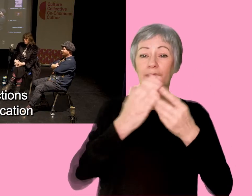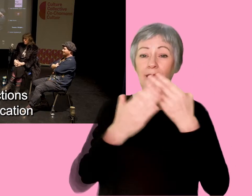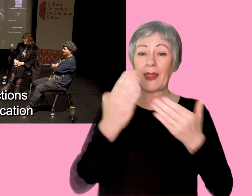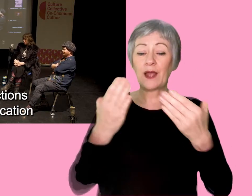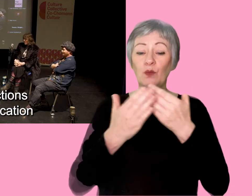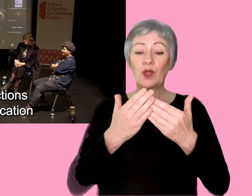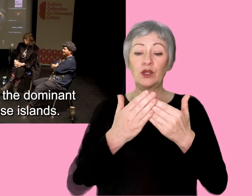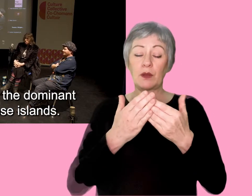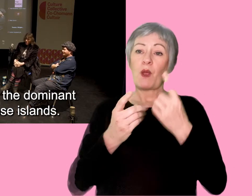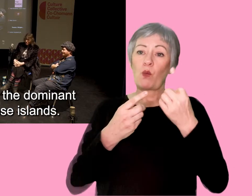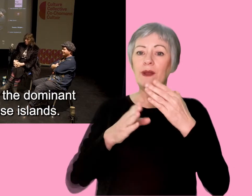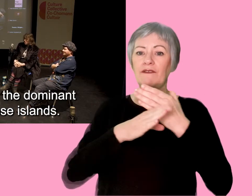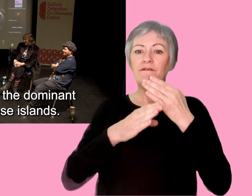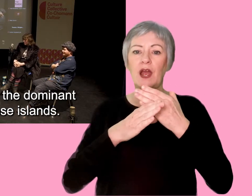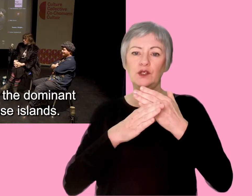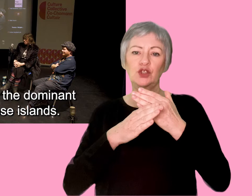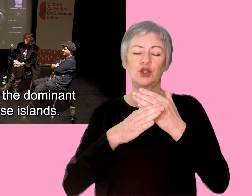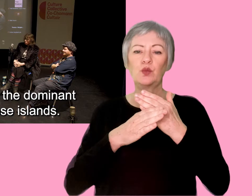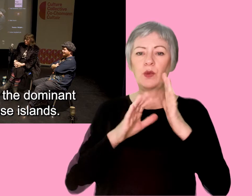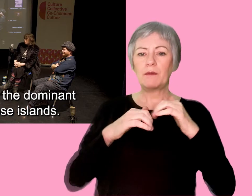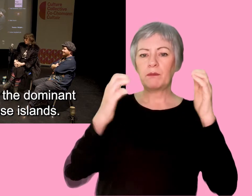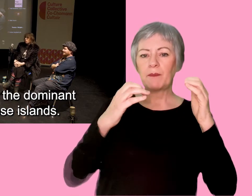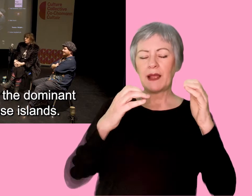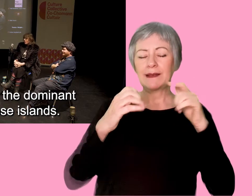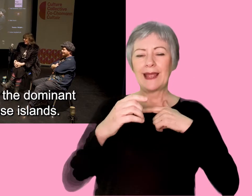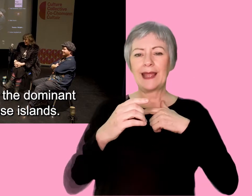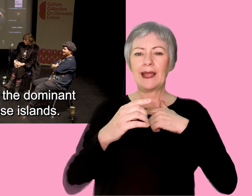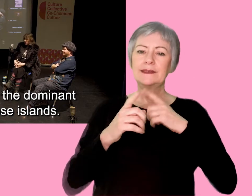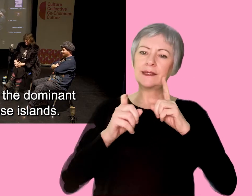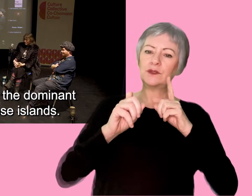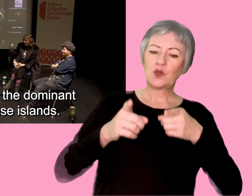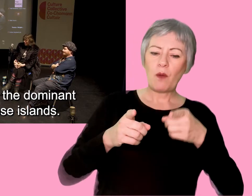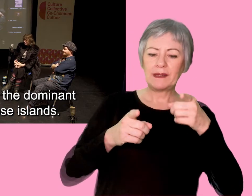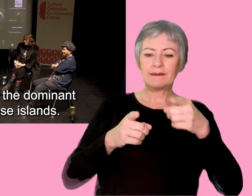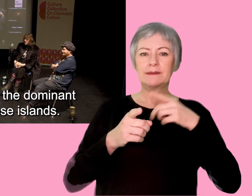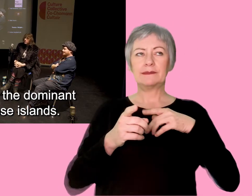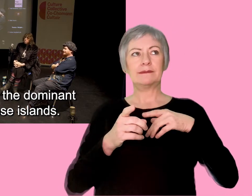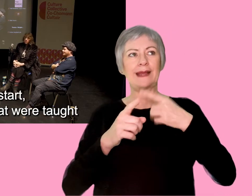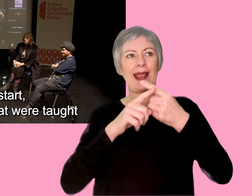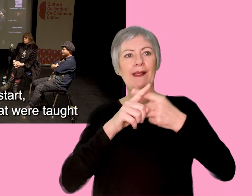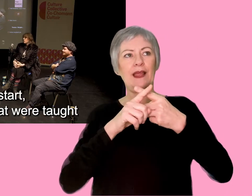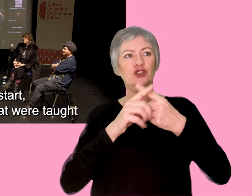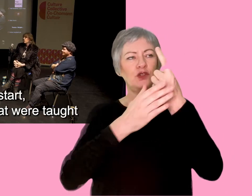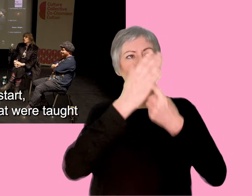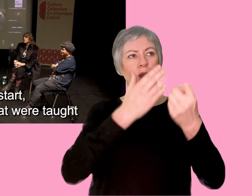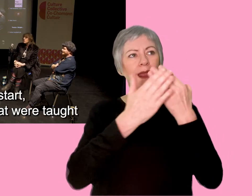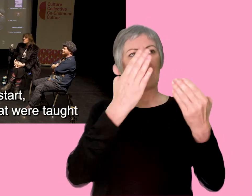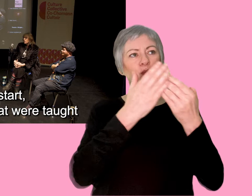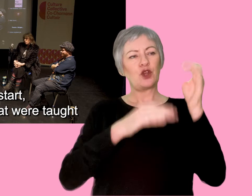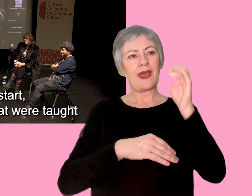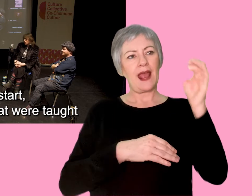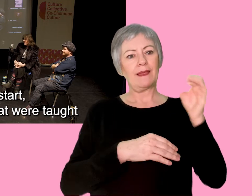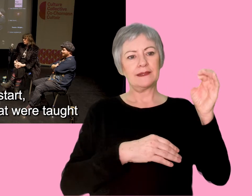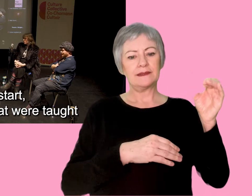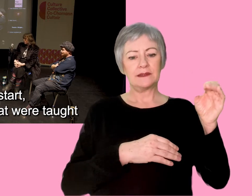British public education was to establish English as the dominant and only language in these islands. And that from the start, the